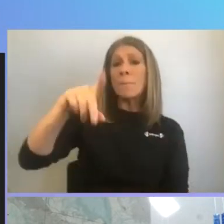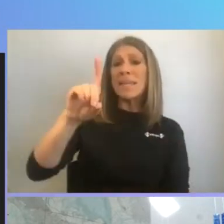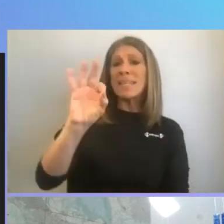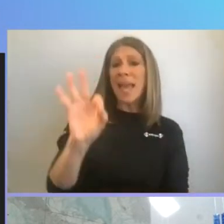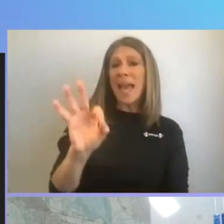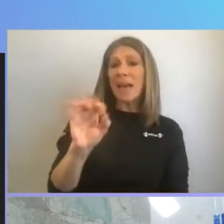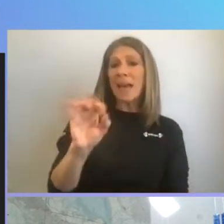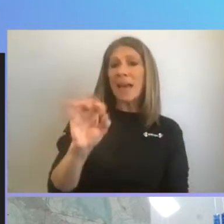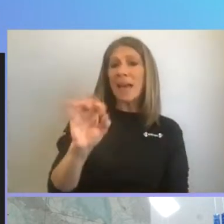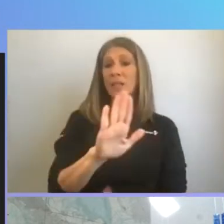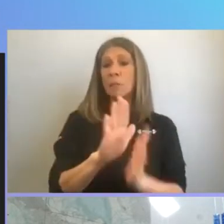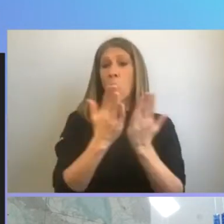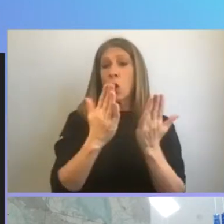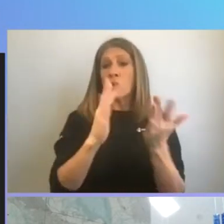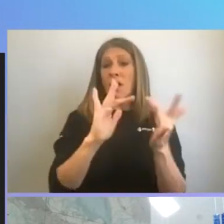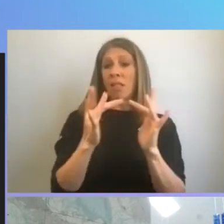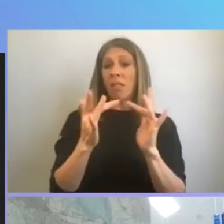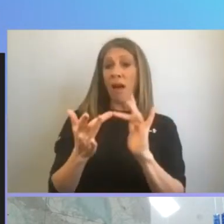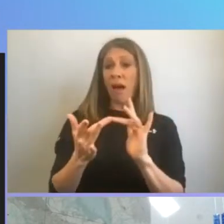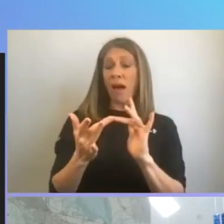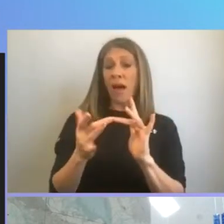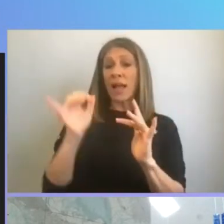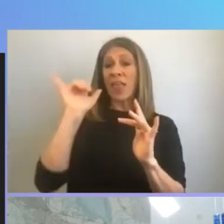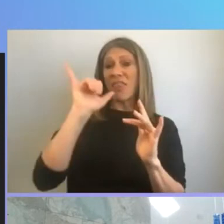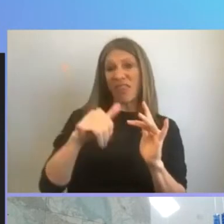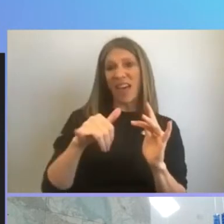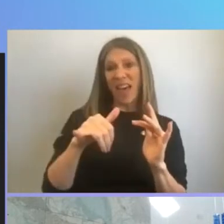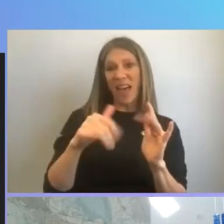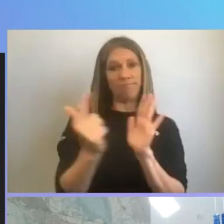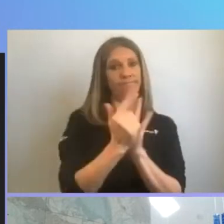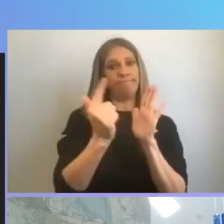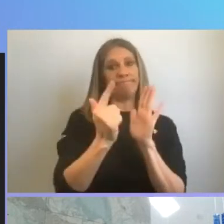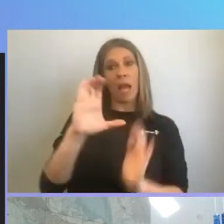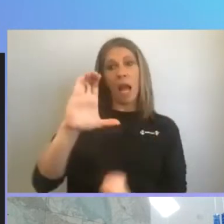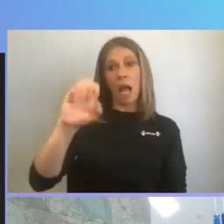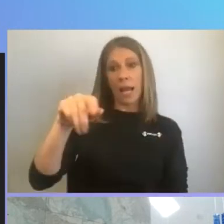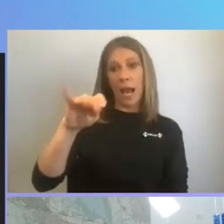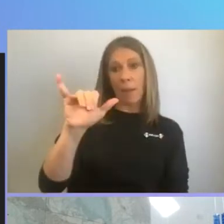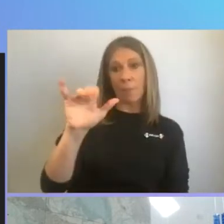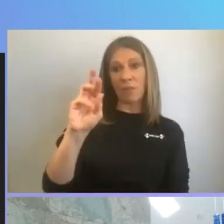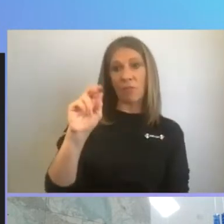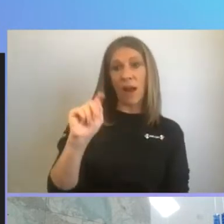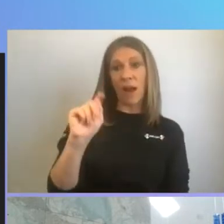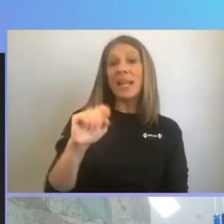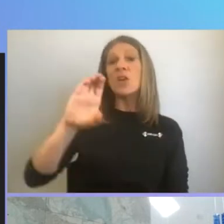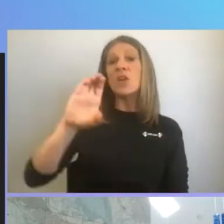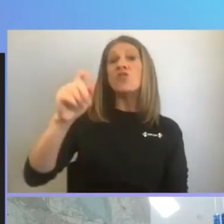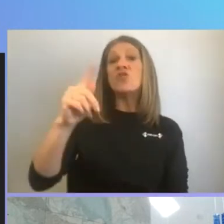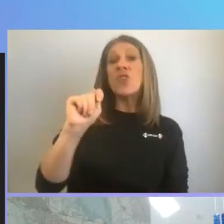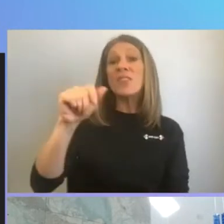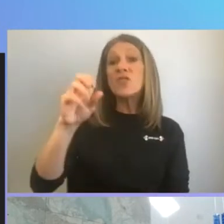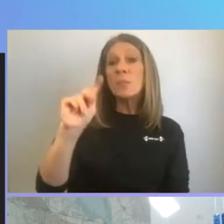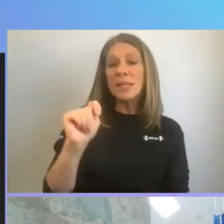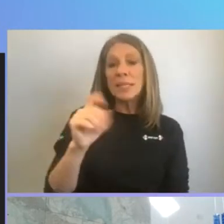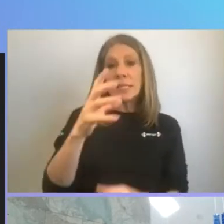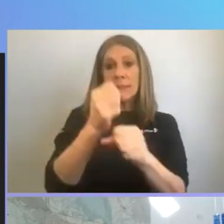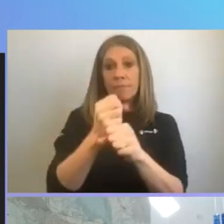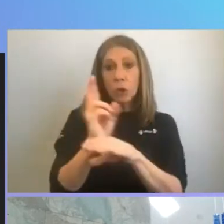his books online. That was a copyright violation. ChatGPT consumed it. The question